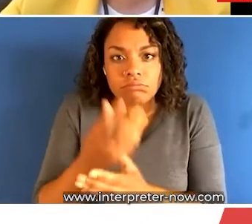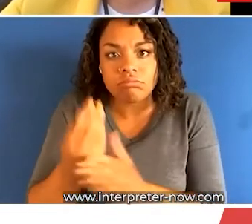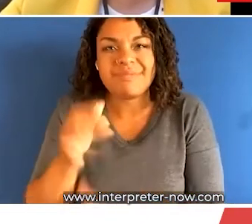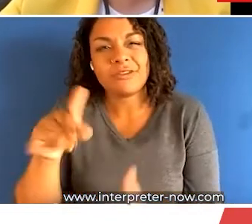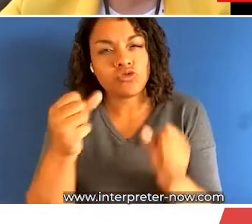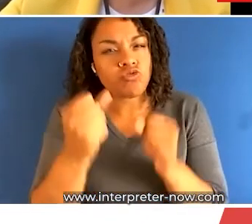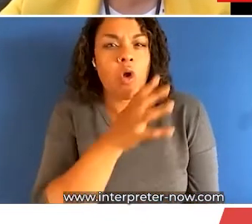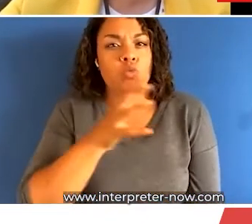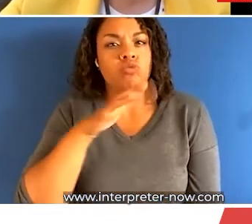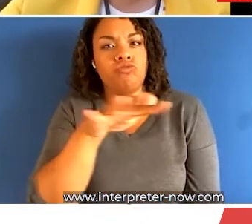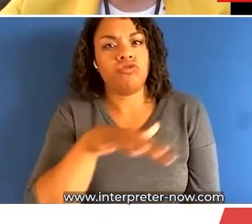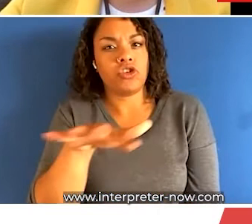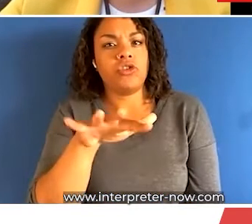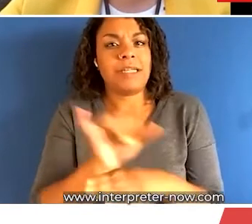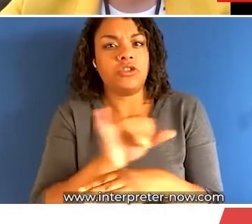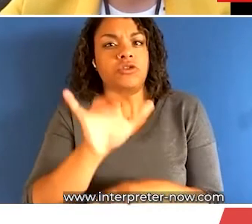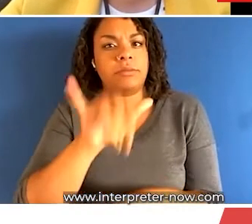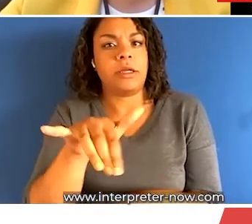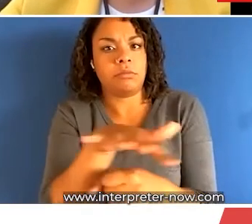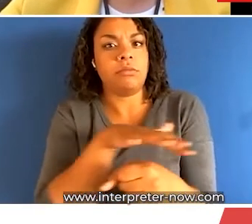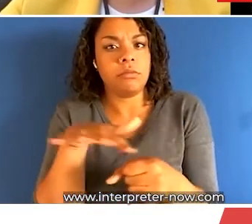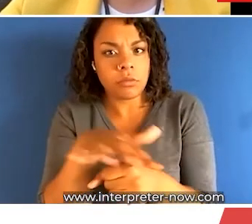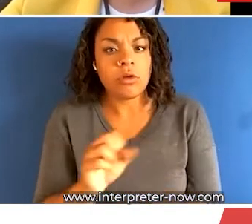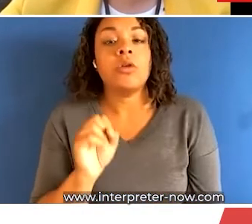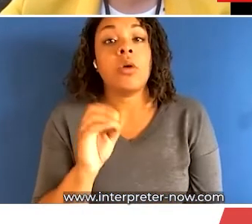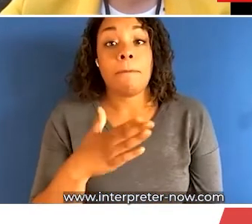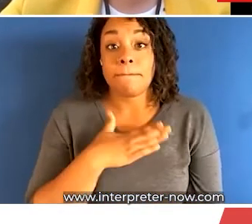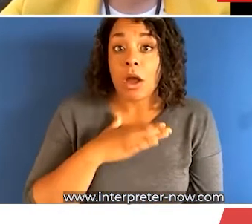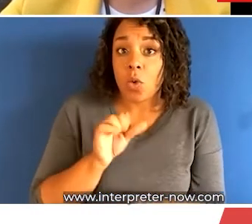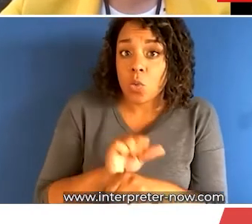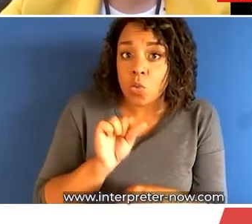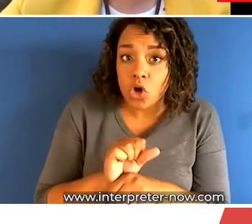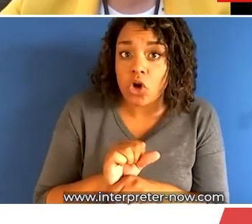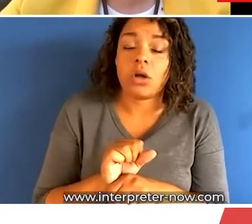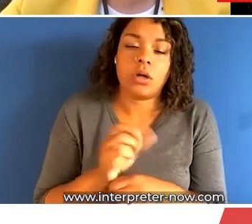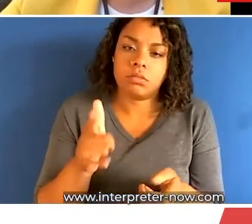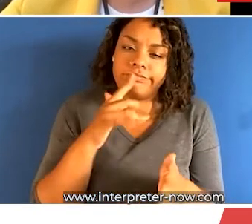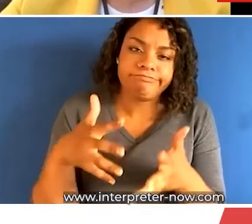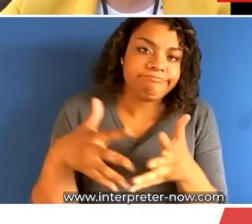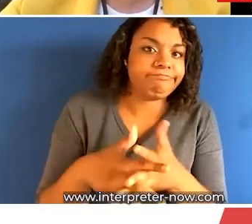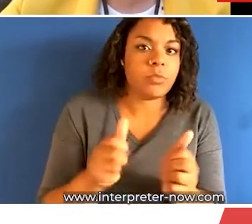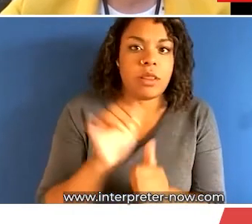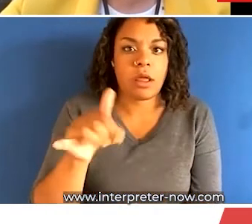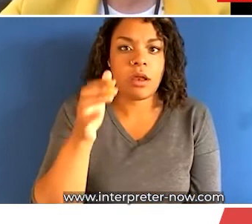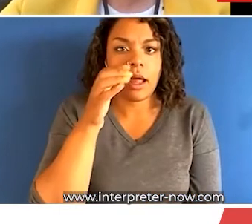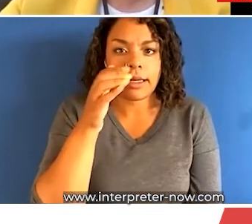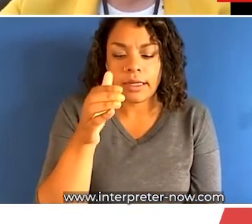really the driving industry there. And so my work is really grounded in this idea